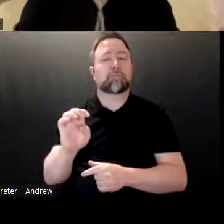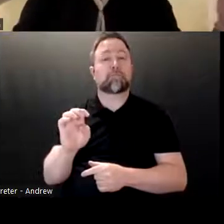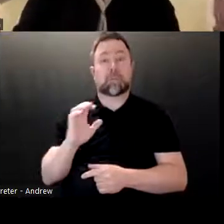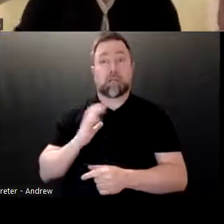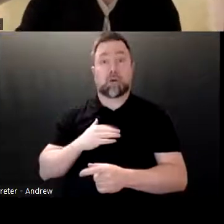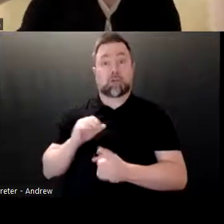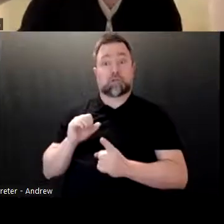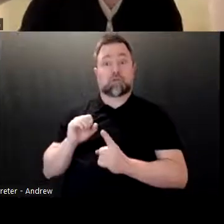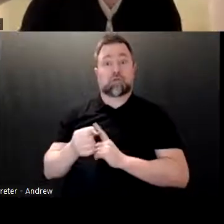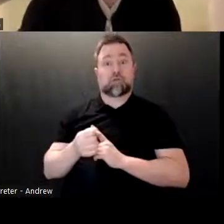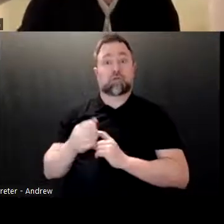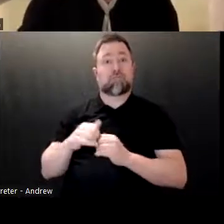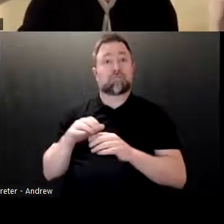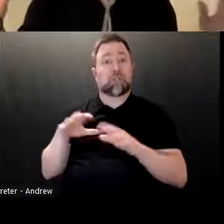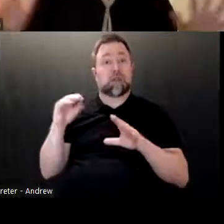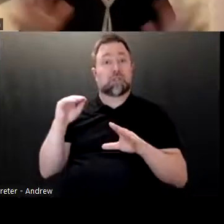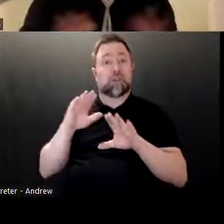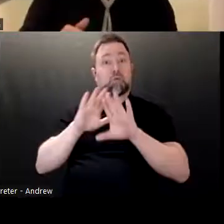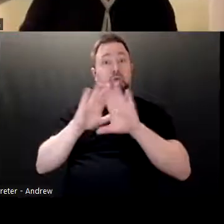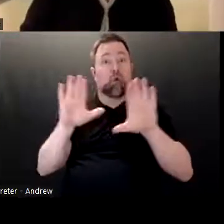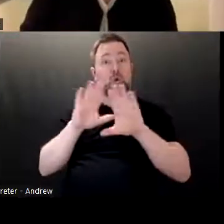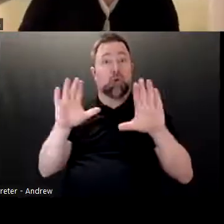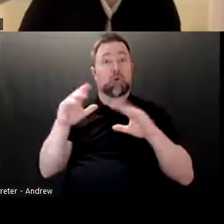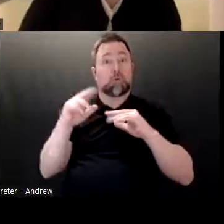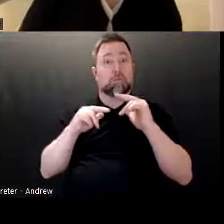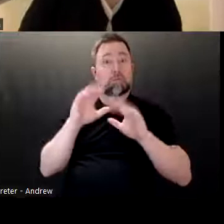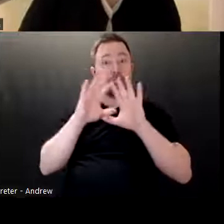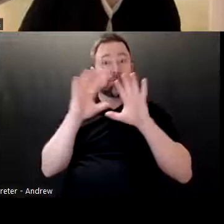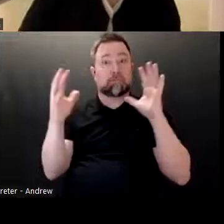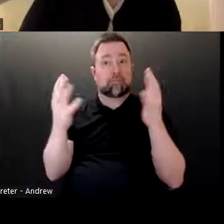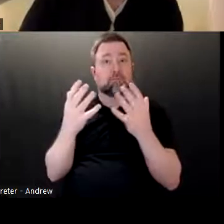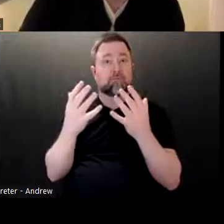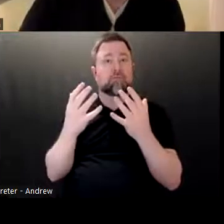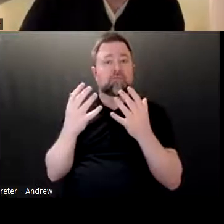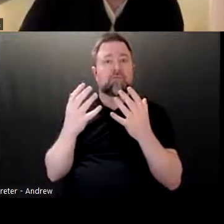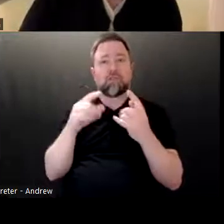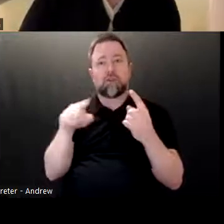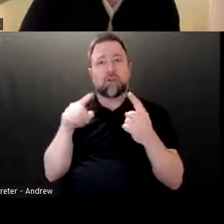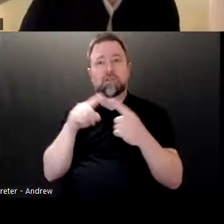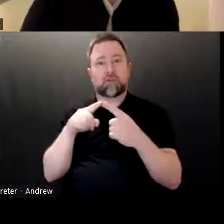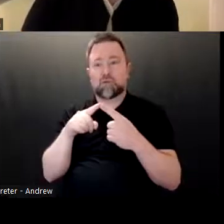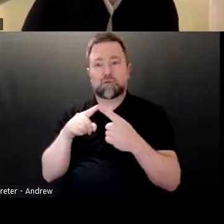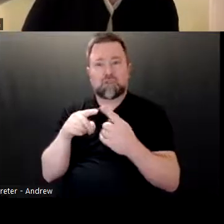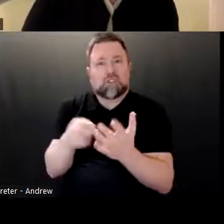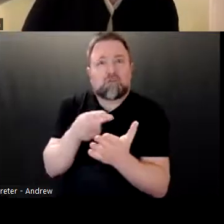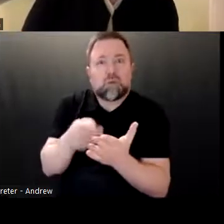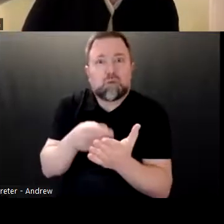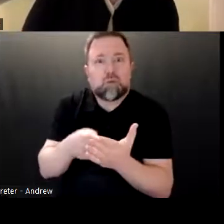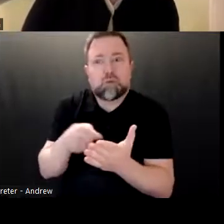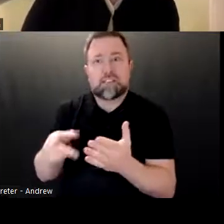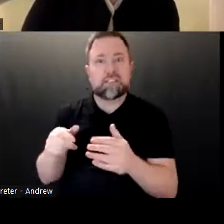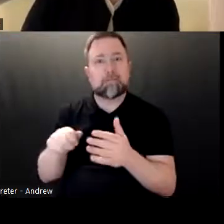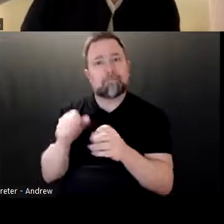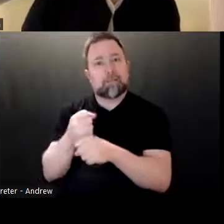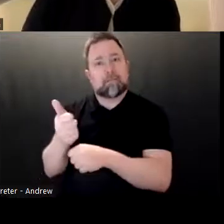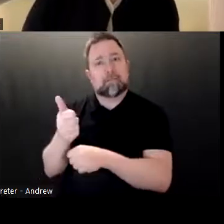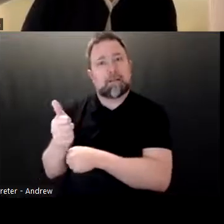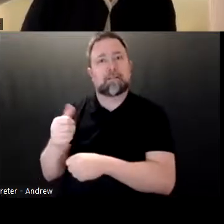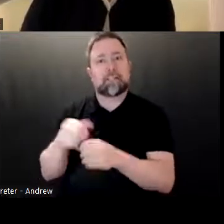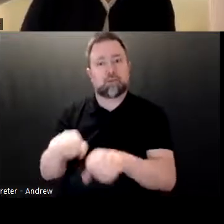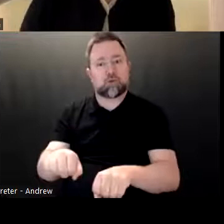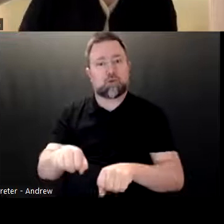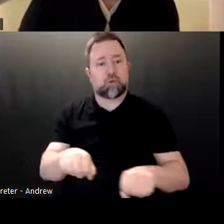with the exterior walls of buildings, and as Valerie said, goes right down to the hand-carved spoons in the drawers. Wharton